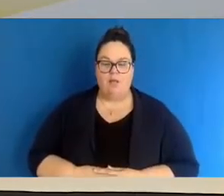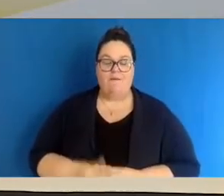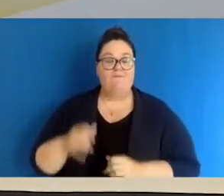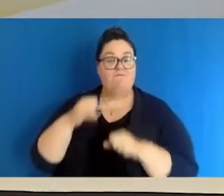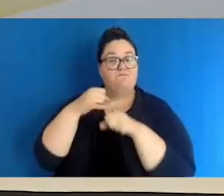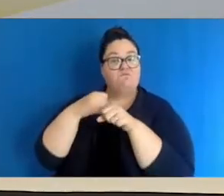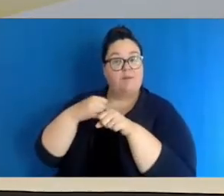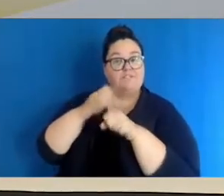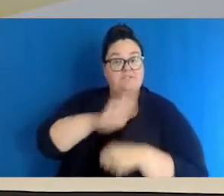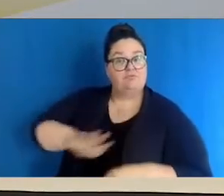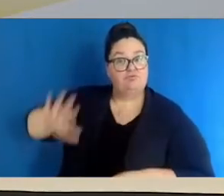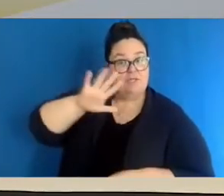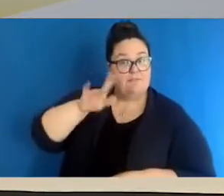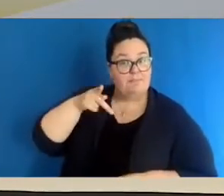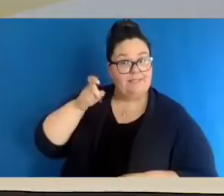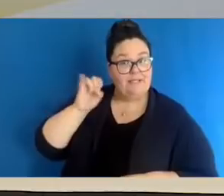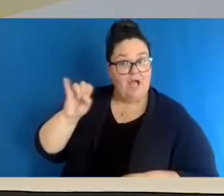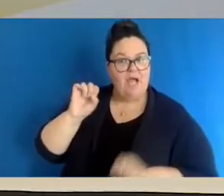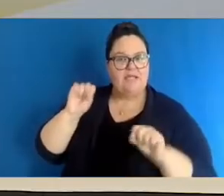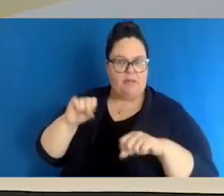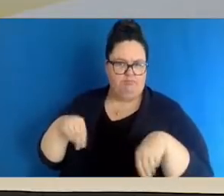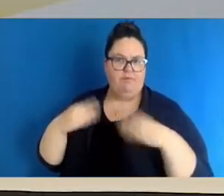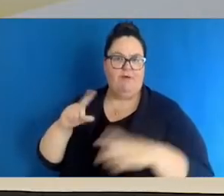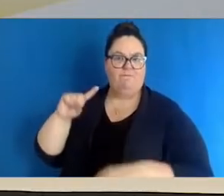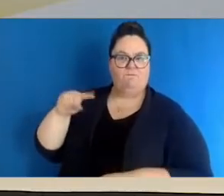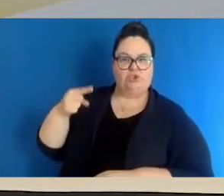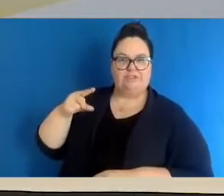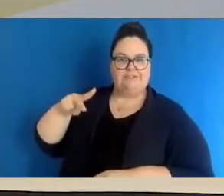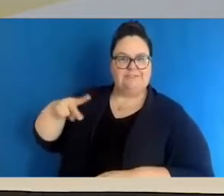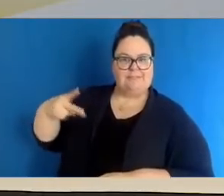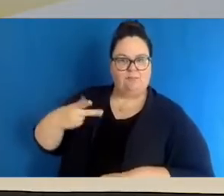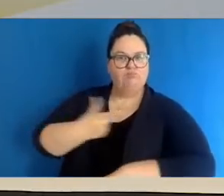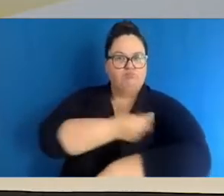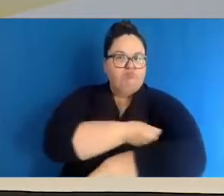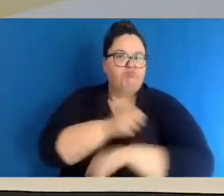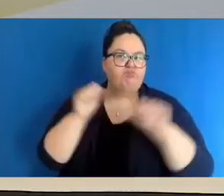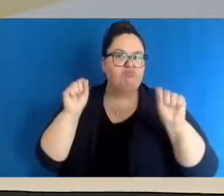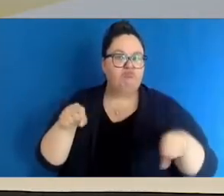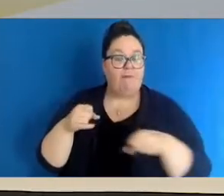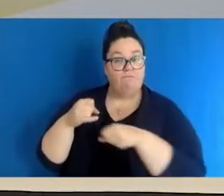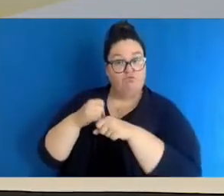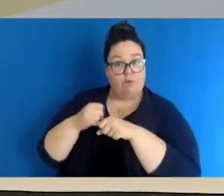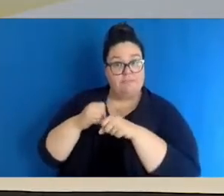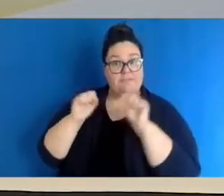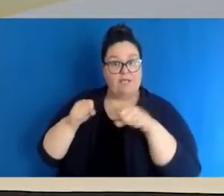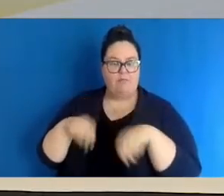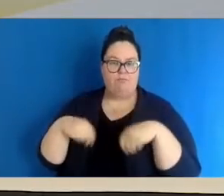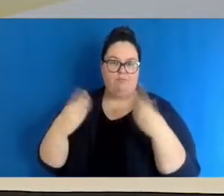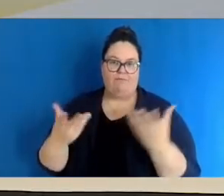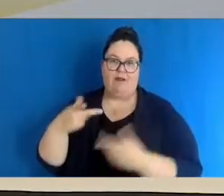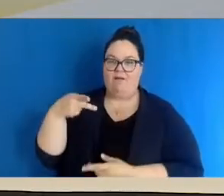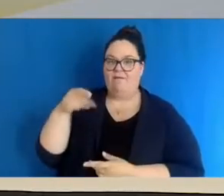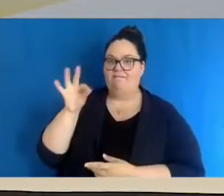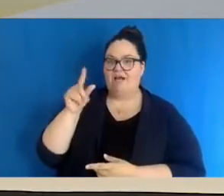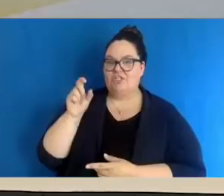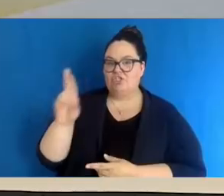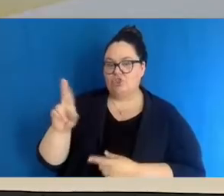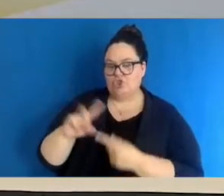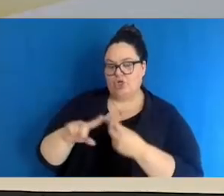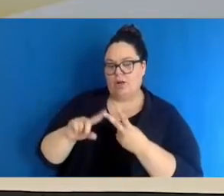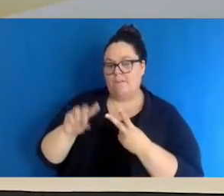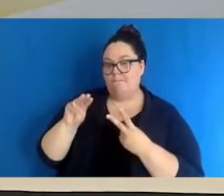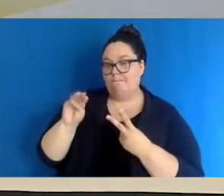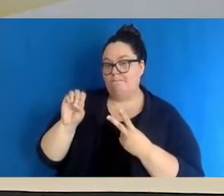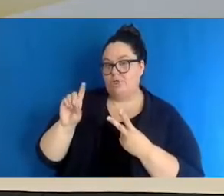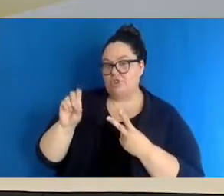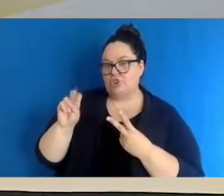across PI can provide first and second doses as well. Pharmacies are now able to offer Pfizer in addition to Moderna for